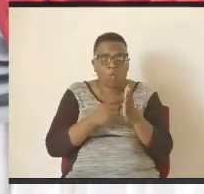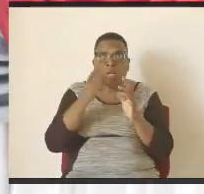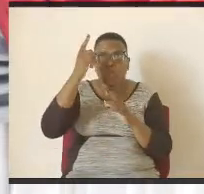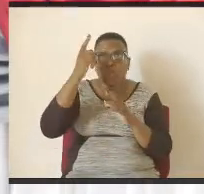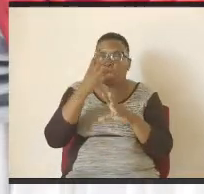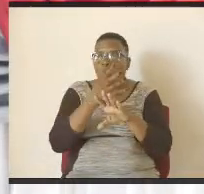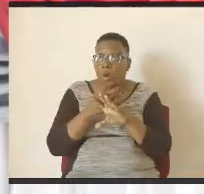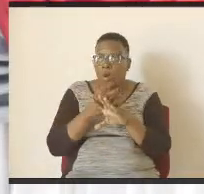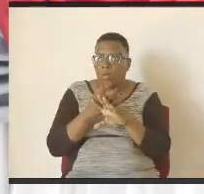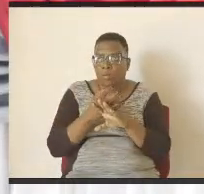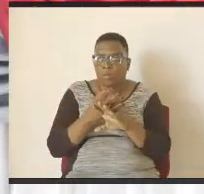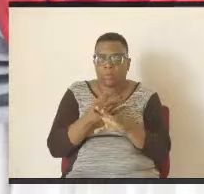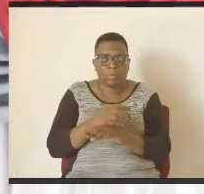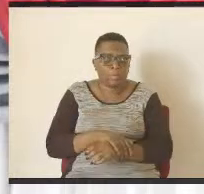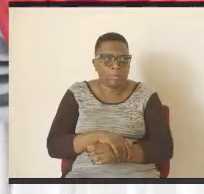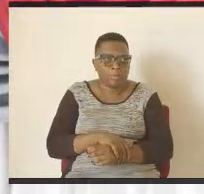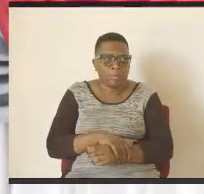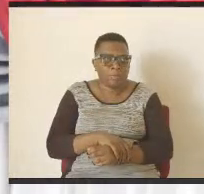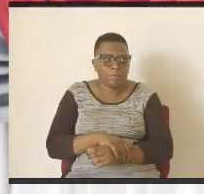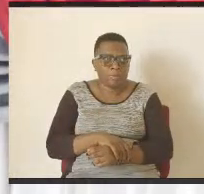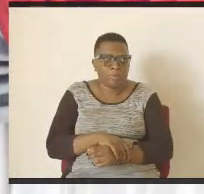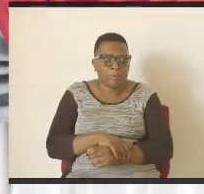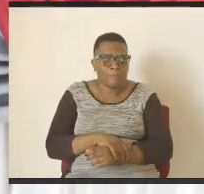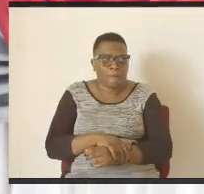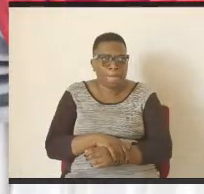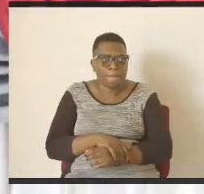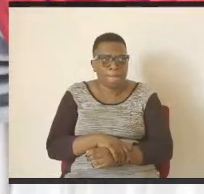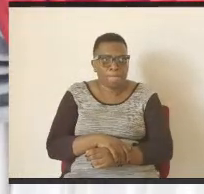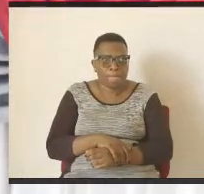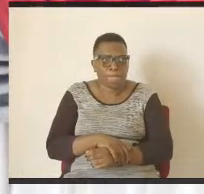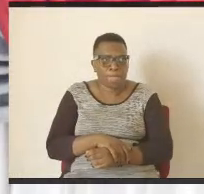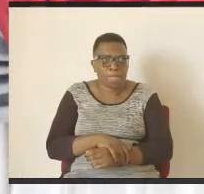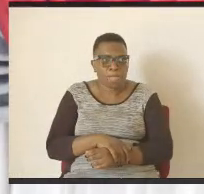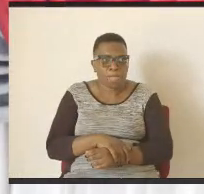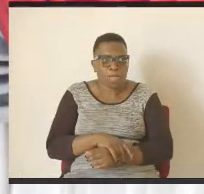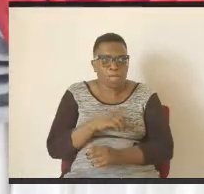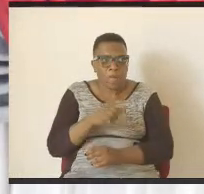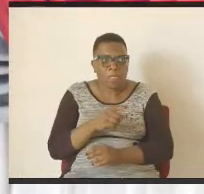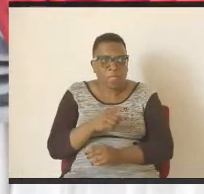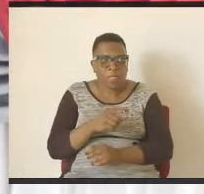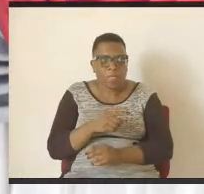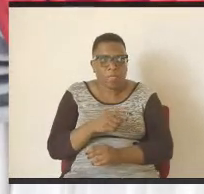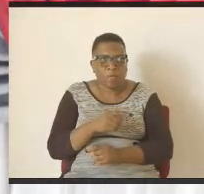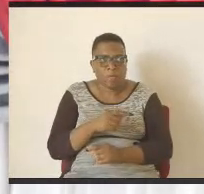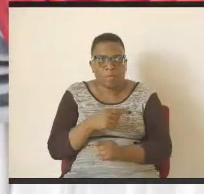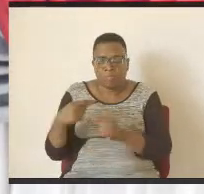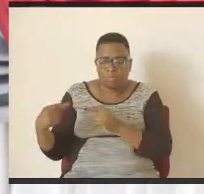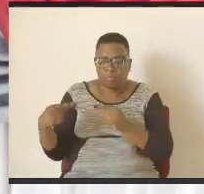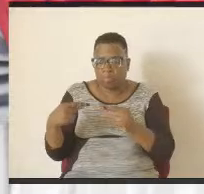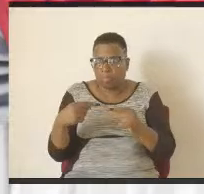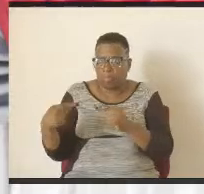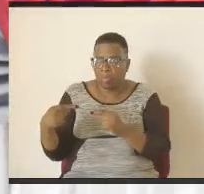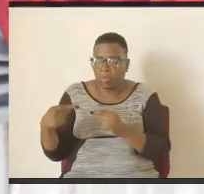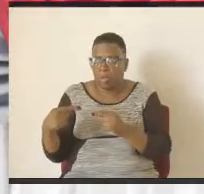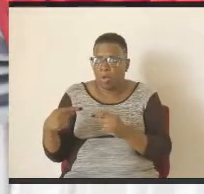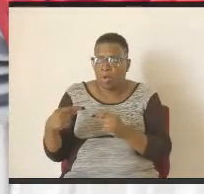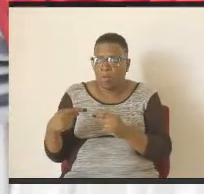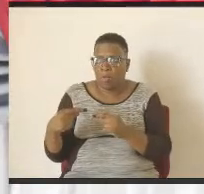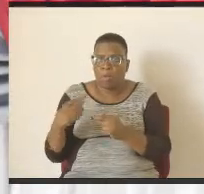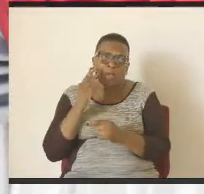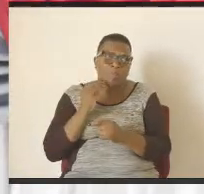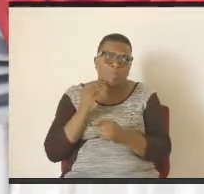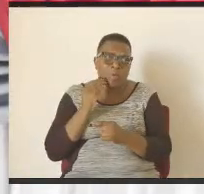talk about here the unjust interrogations that he went through in the dark without any